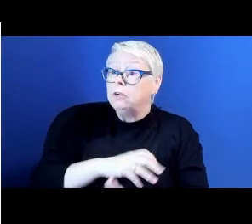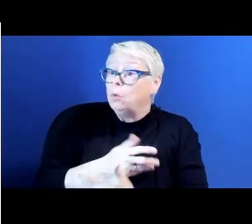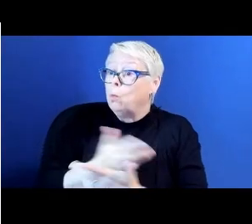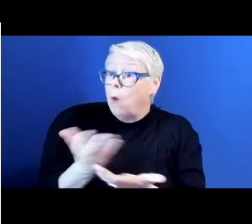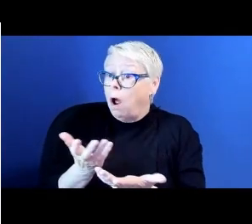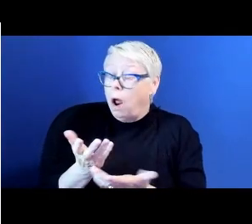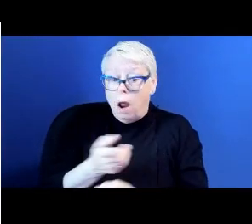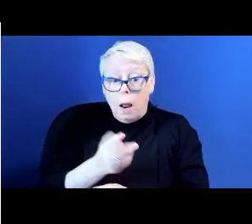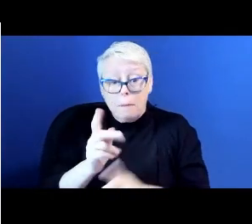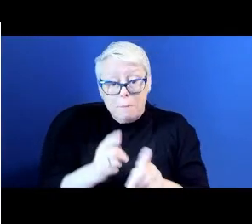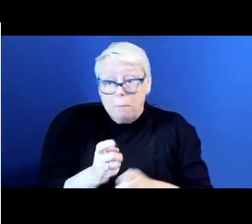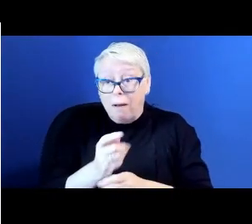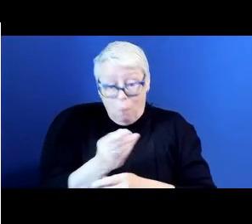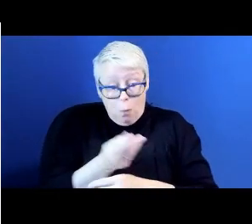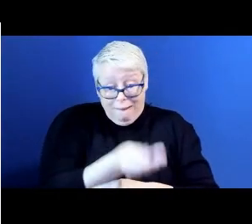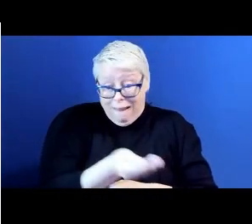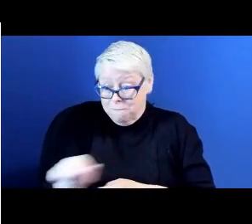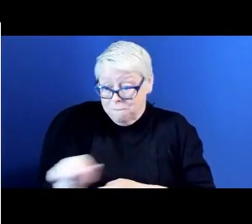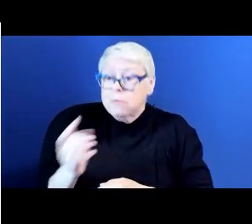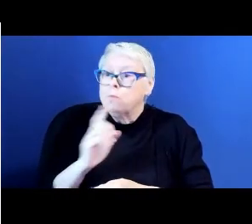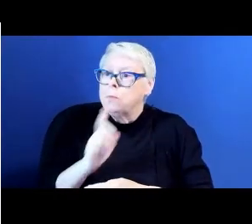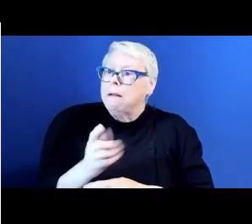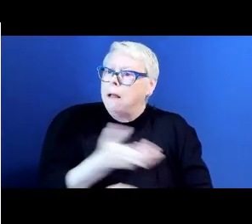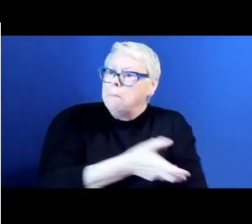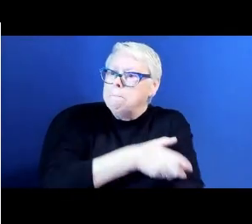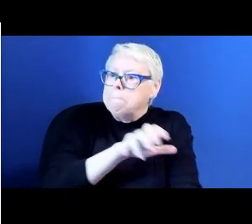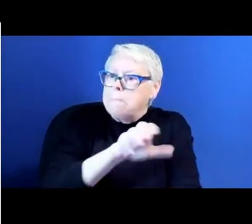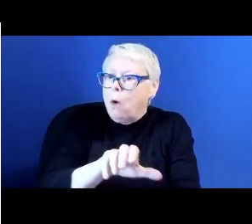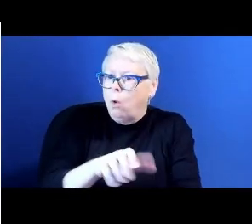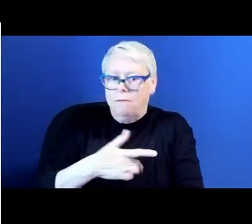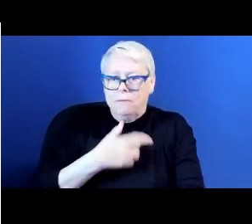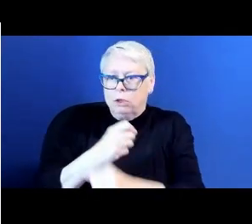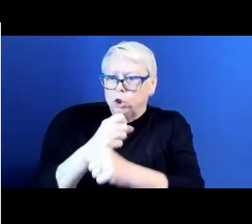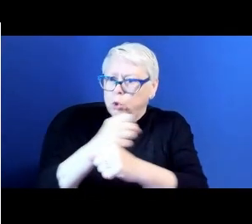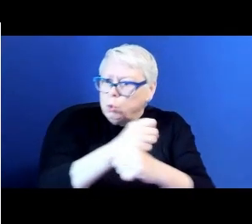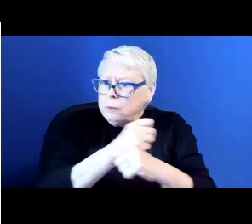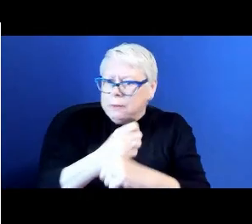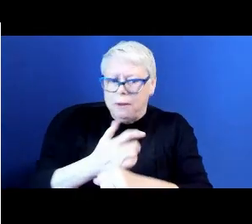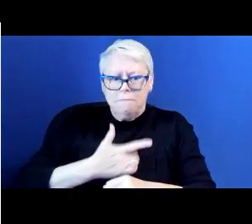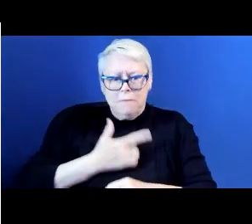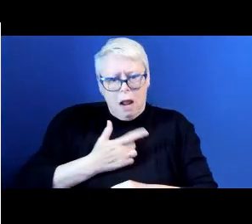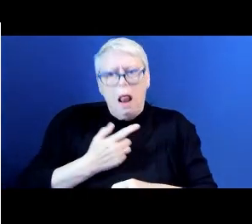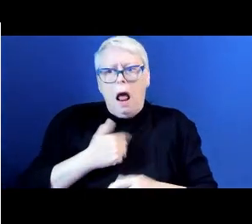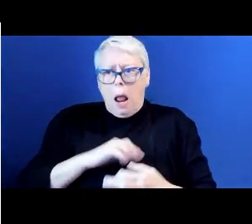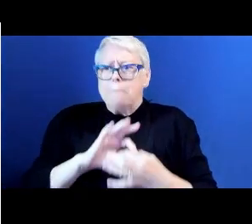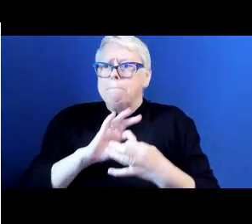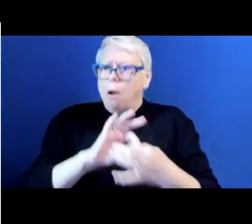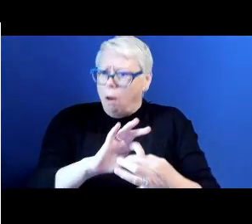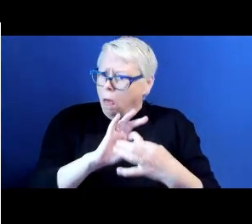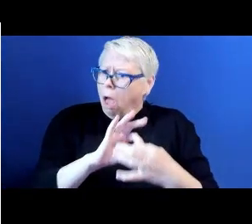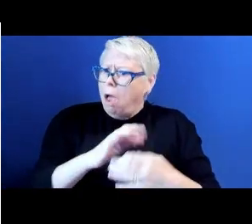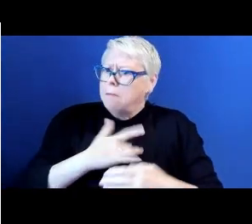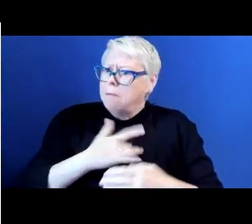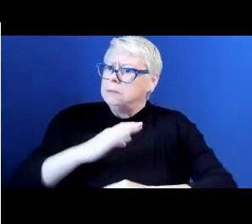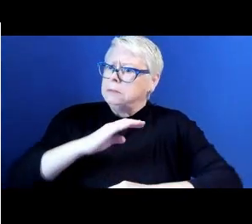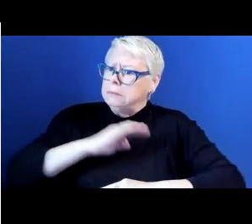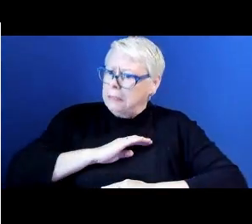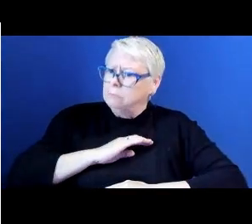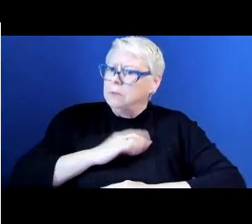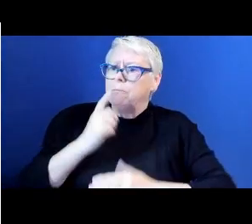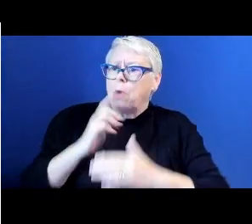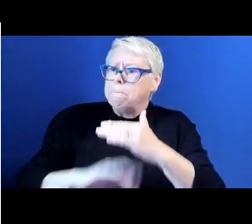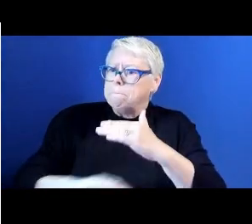of security, with the empowerment, with the sense of belonging and satisfaction of the basic human